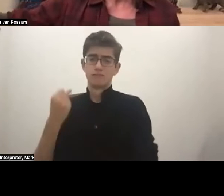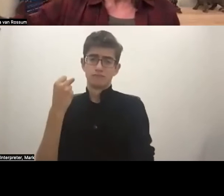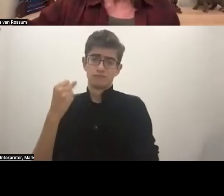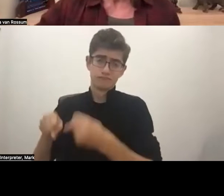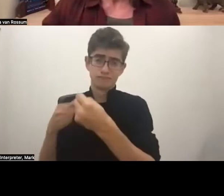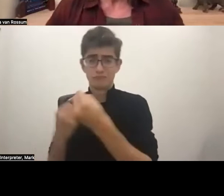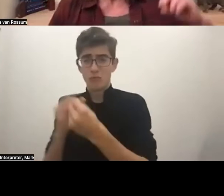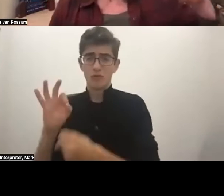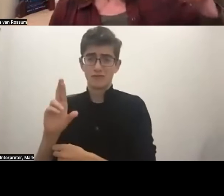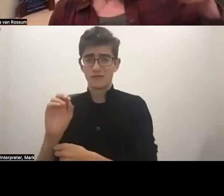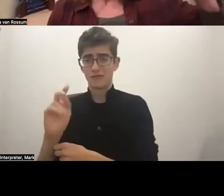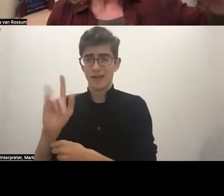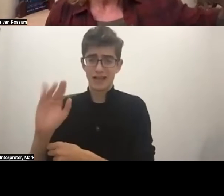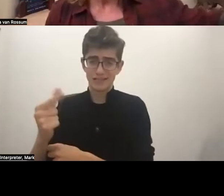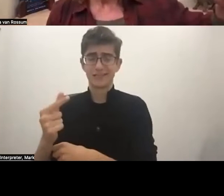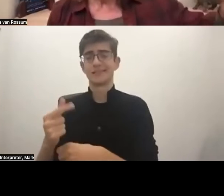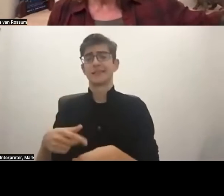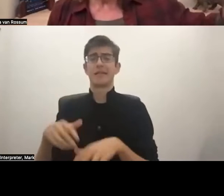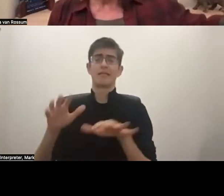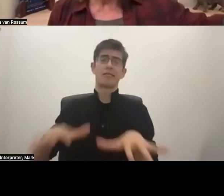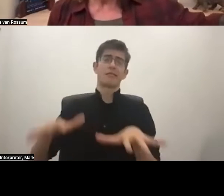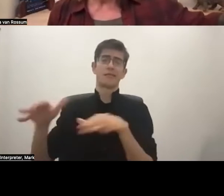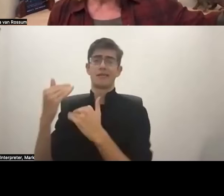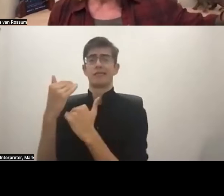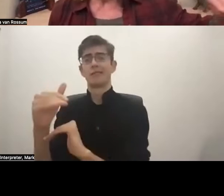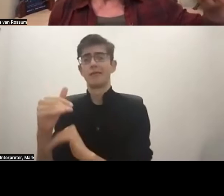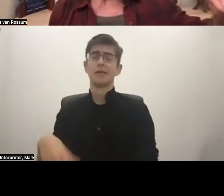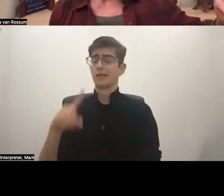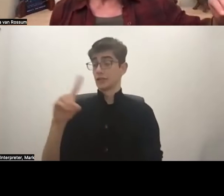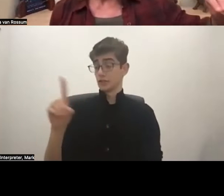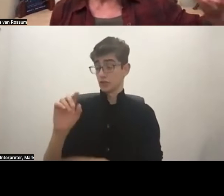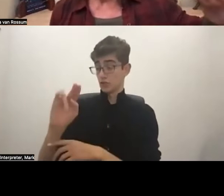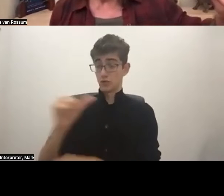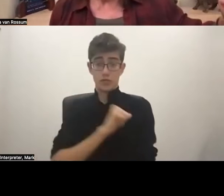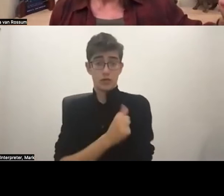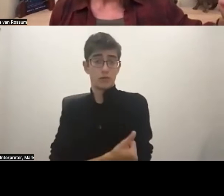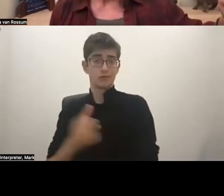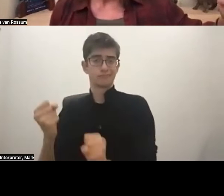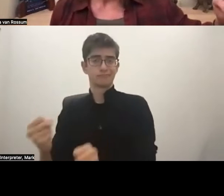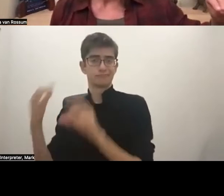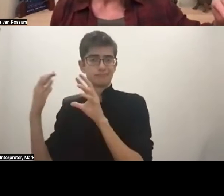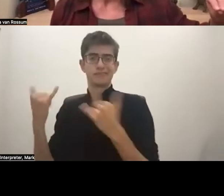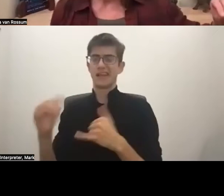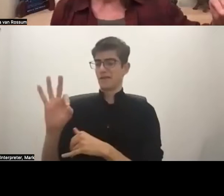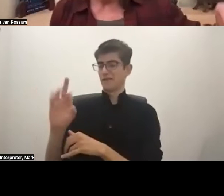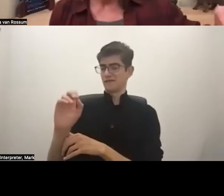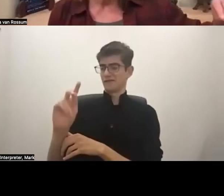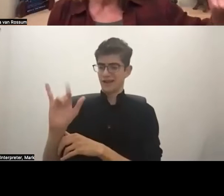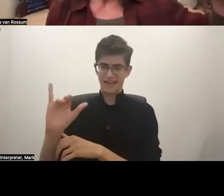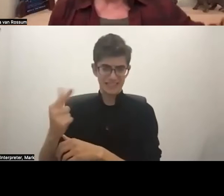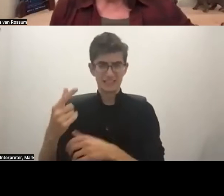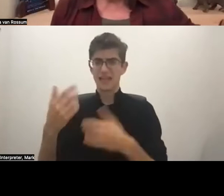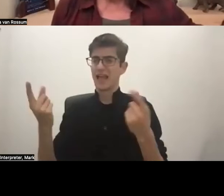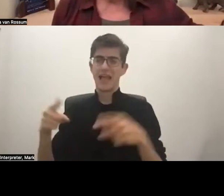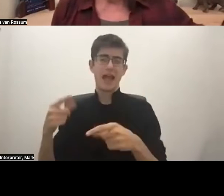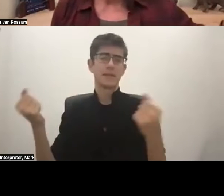for the fracking industry, that preempted local zoning authority and mandated that fracking operations be allowed to happen